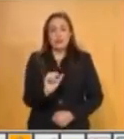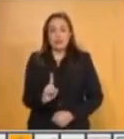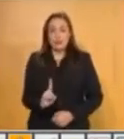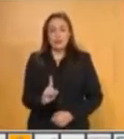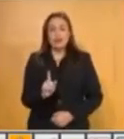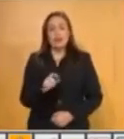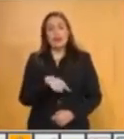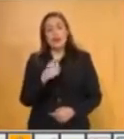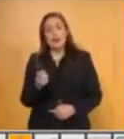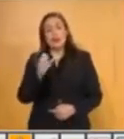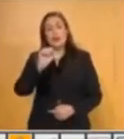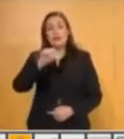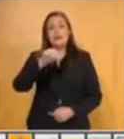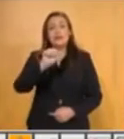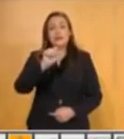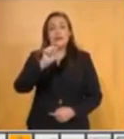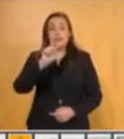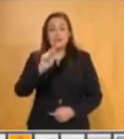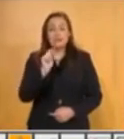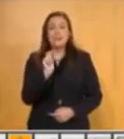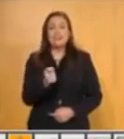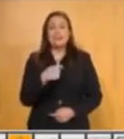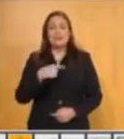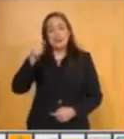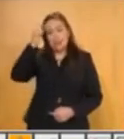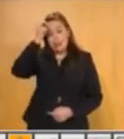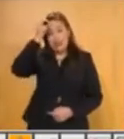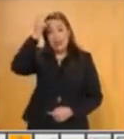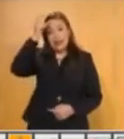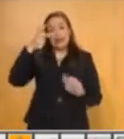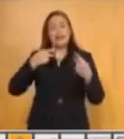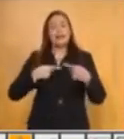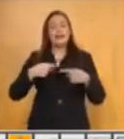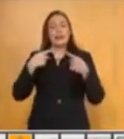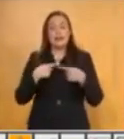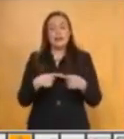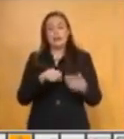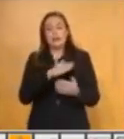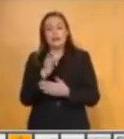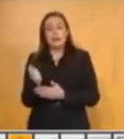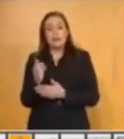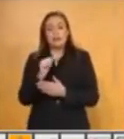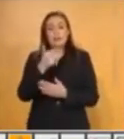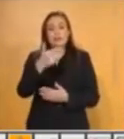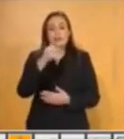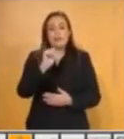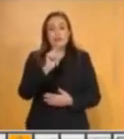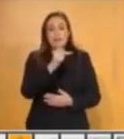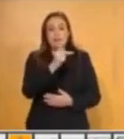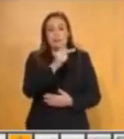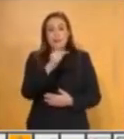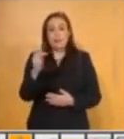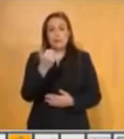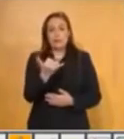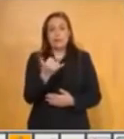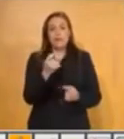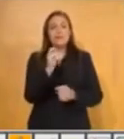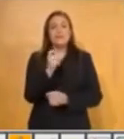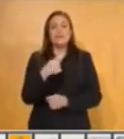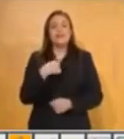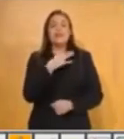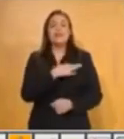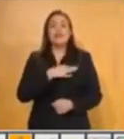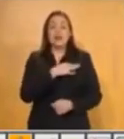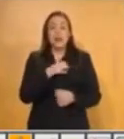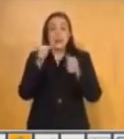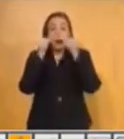intelligent. Then we have happy. I'm sure you know that adjective. And then we have mocking. Pay attention